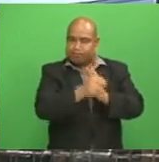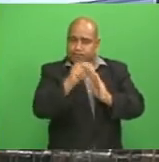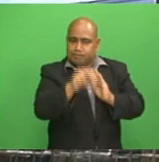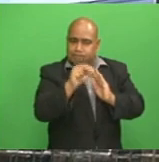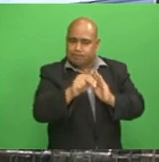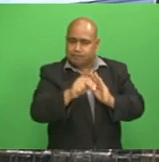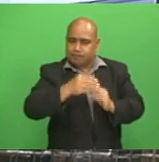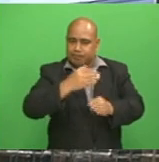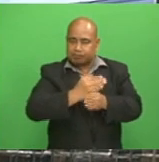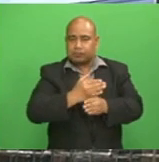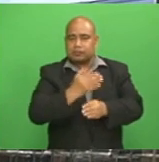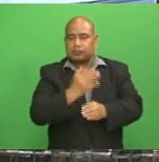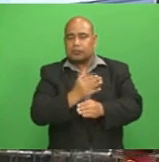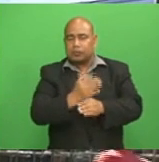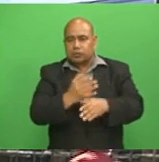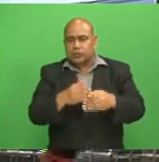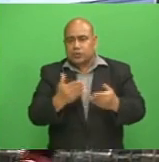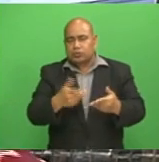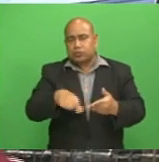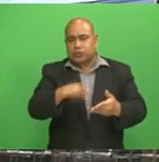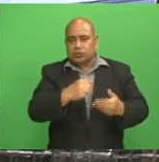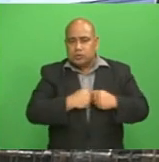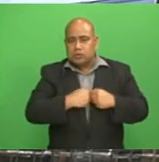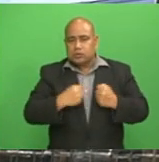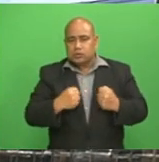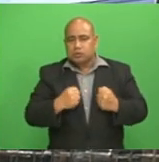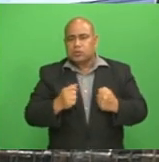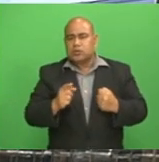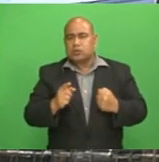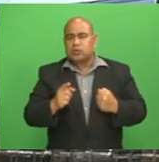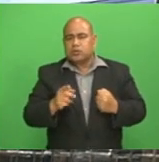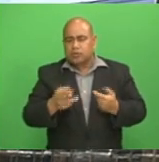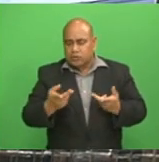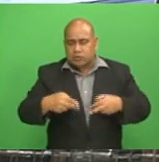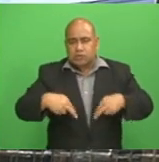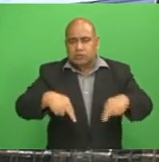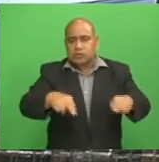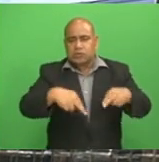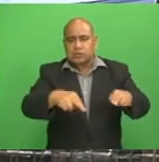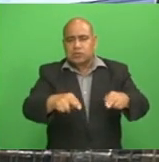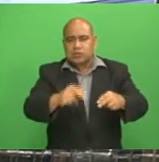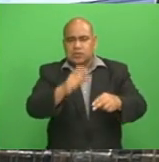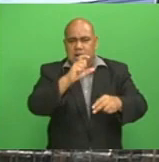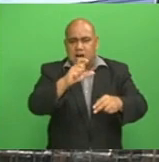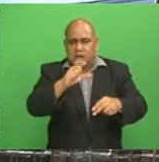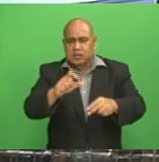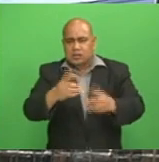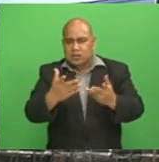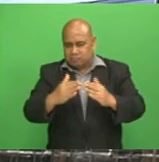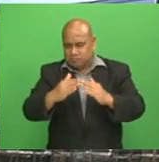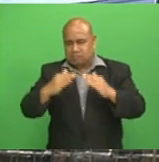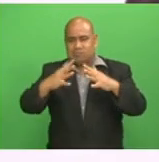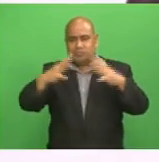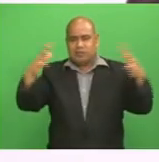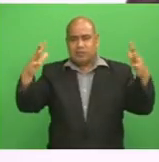And we are now getting ready for Cunningham Road, where it's a very massive warehouse. So we need